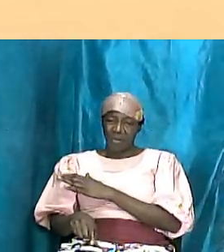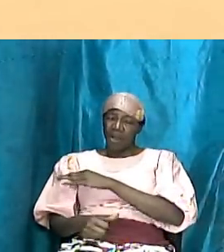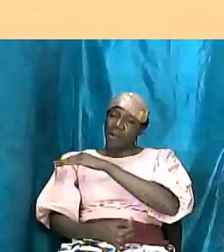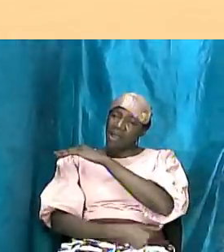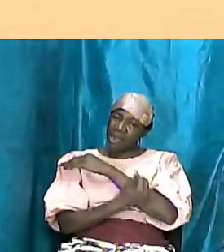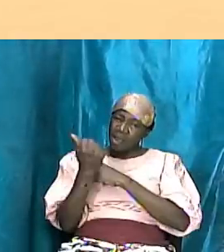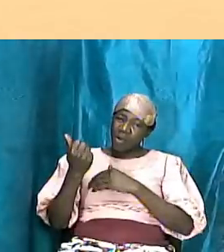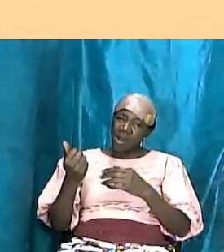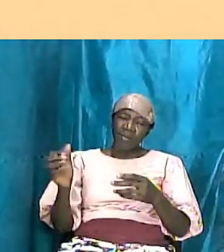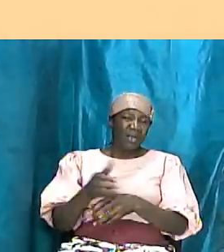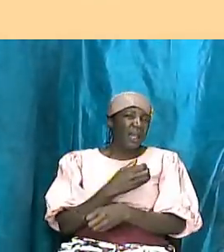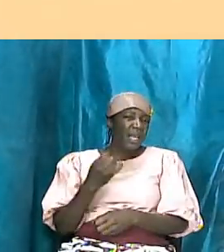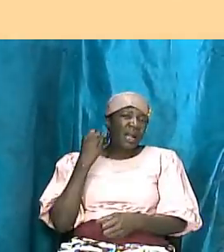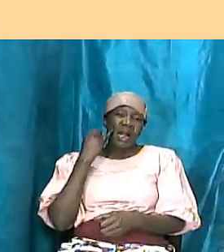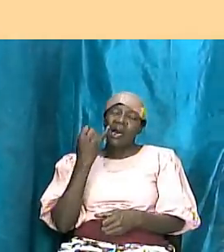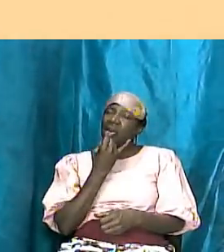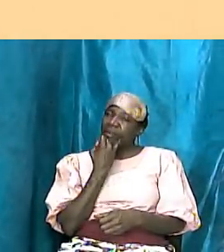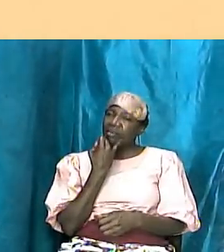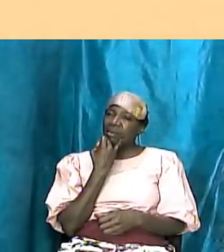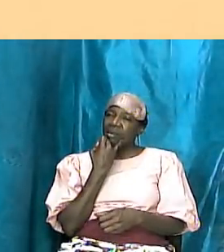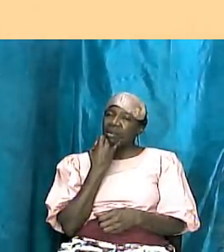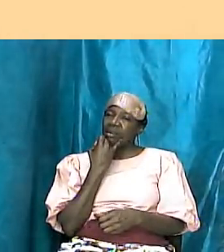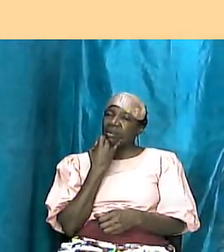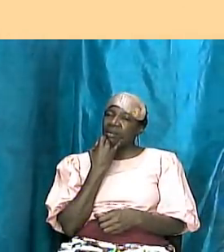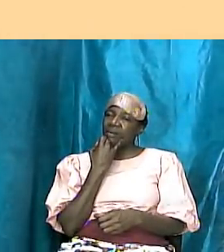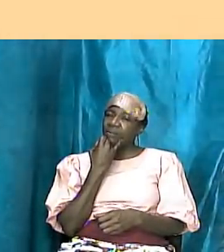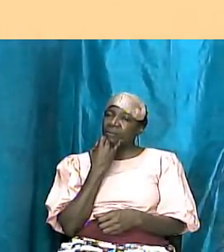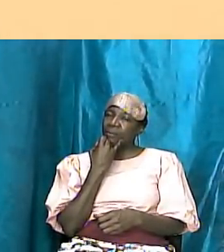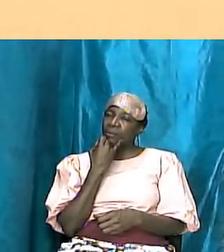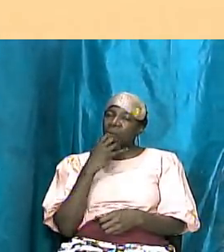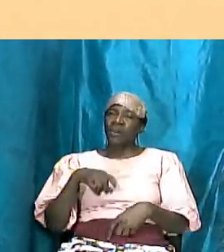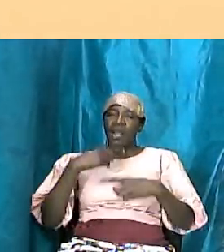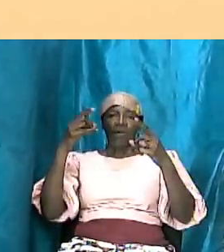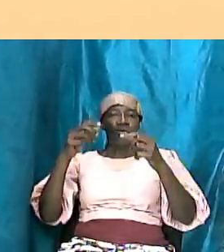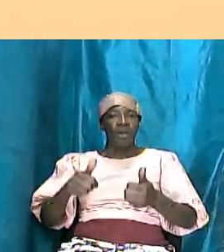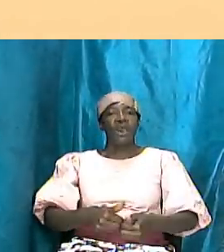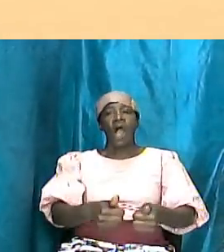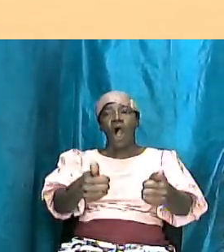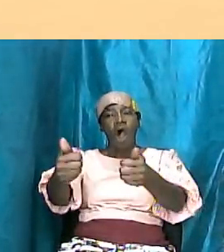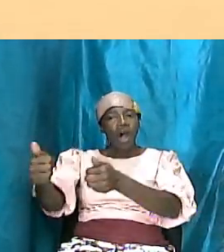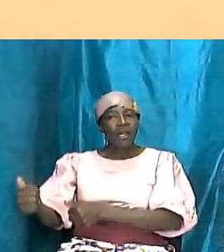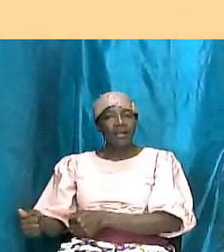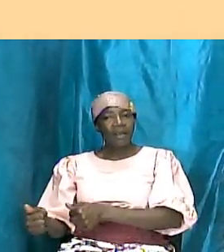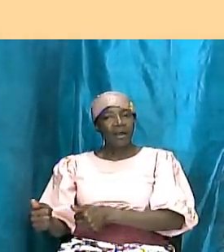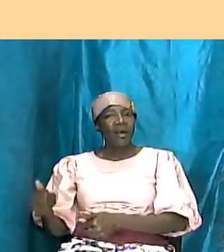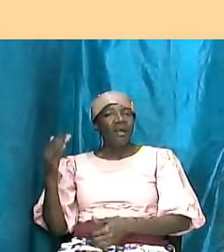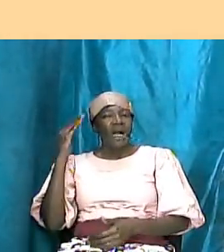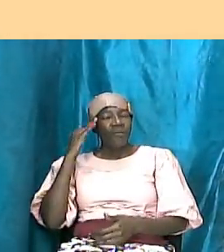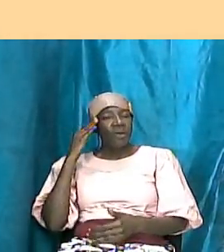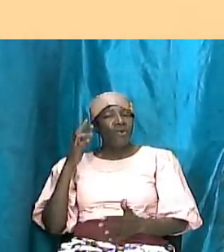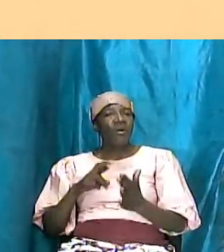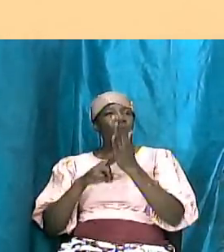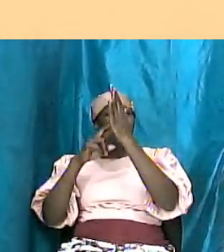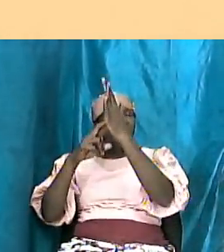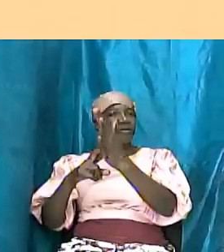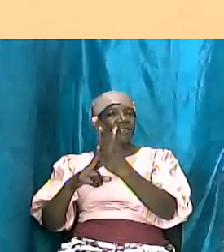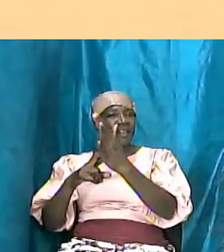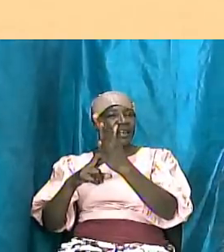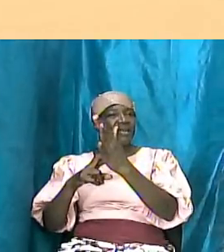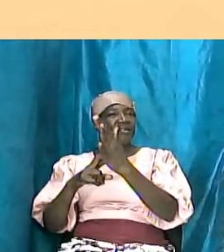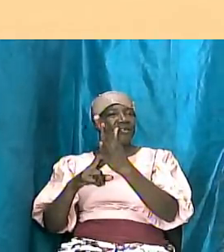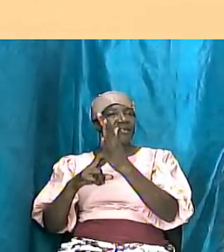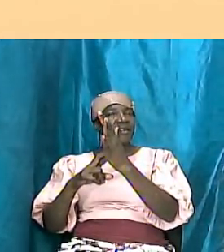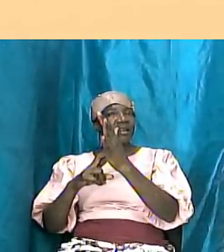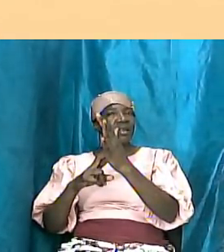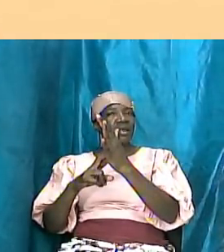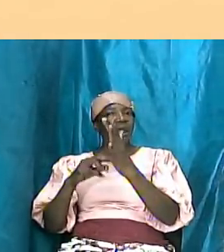Isaac and took him onto the altar, and we know that it represents and it